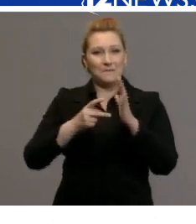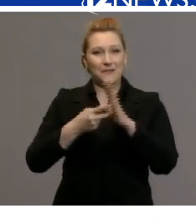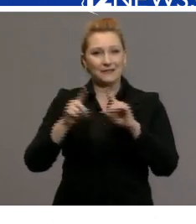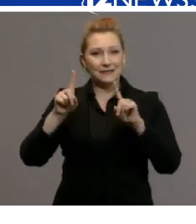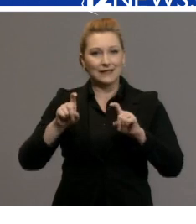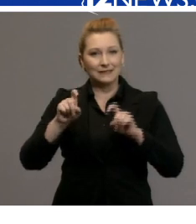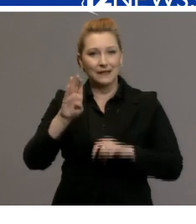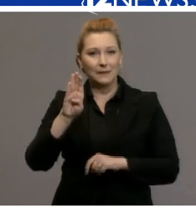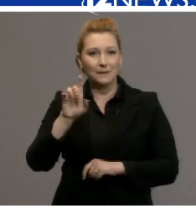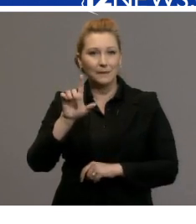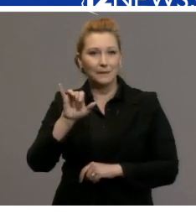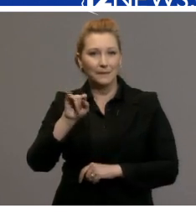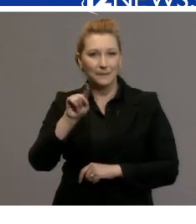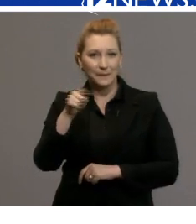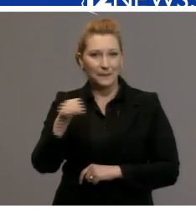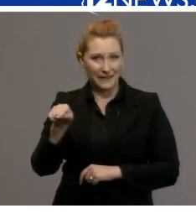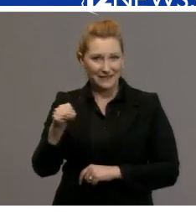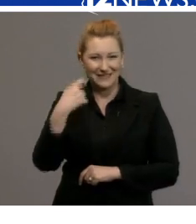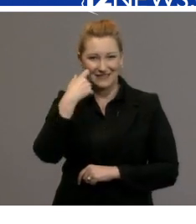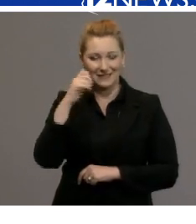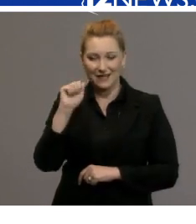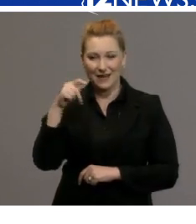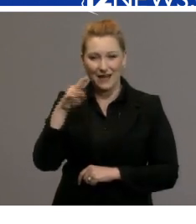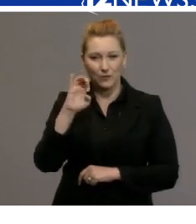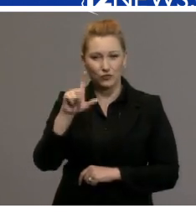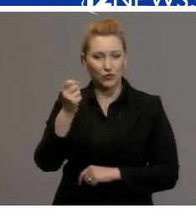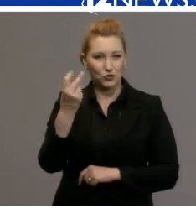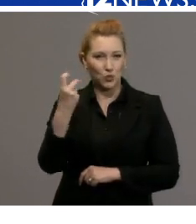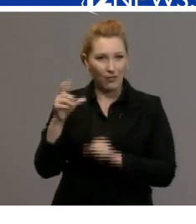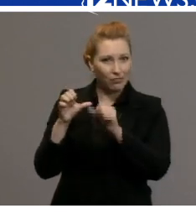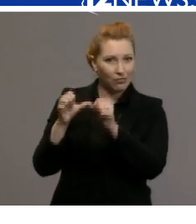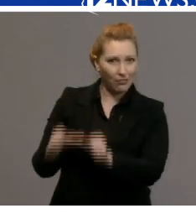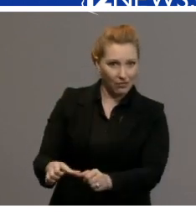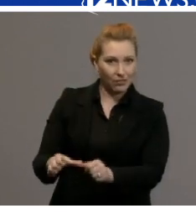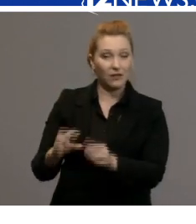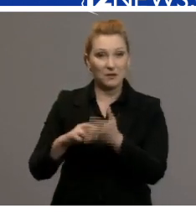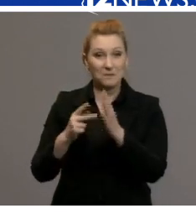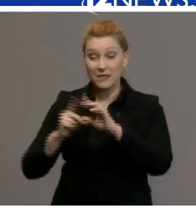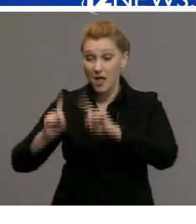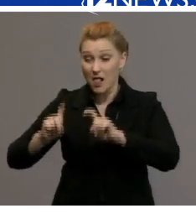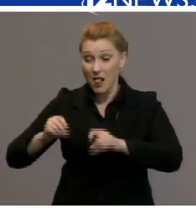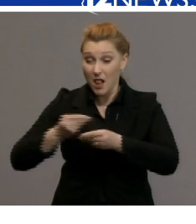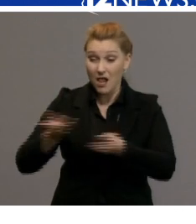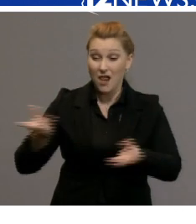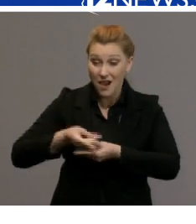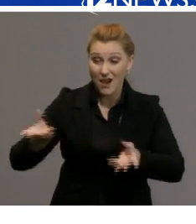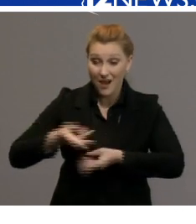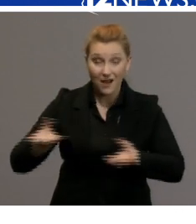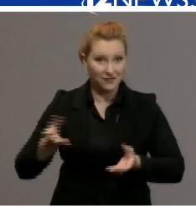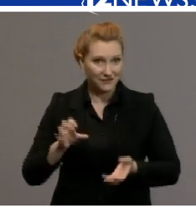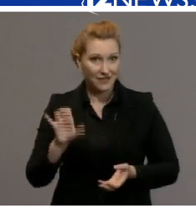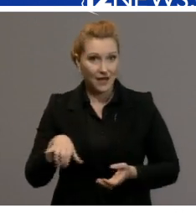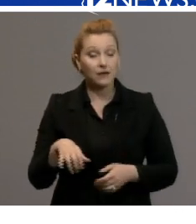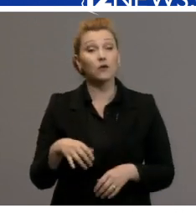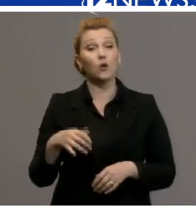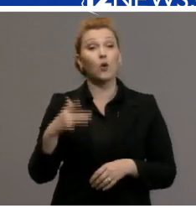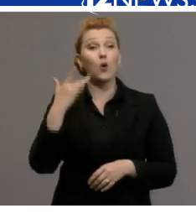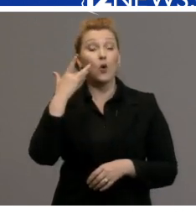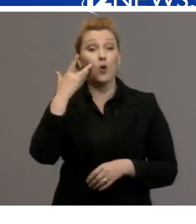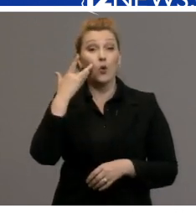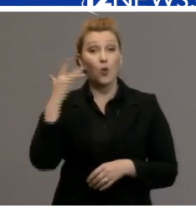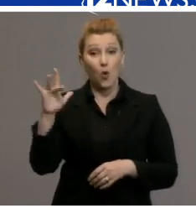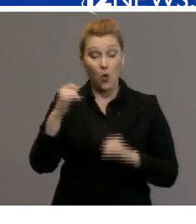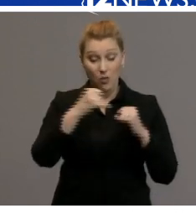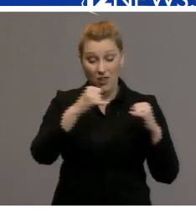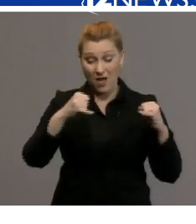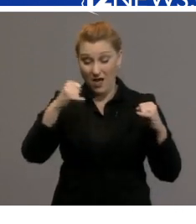on April 12th. And the gold line represents the percentage of positive tests. You